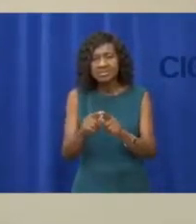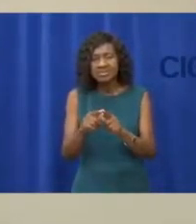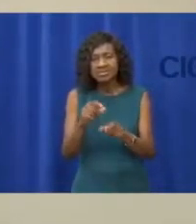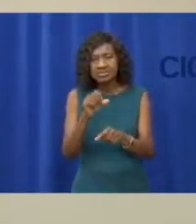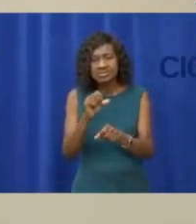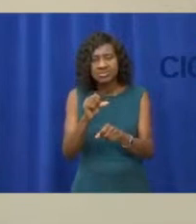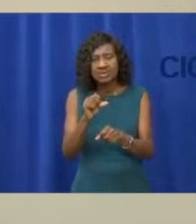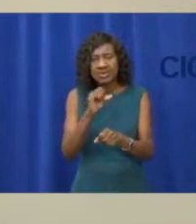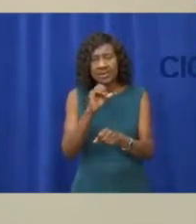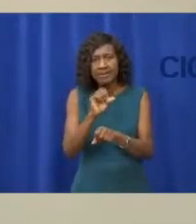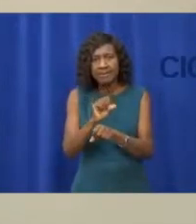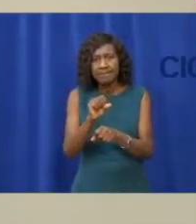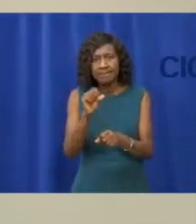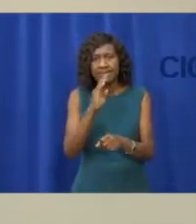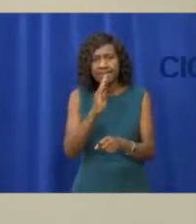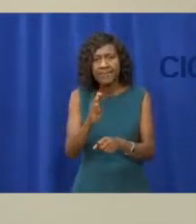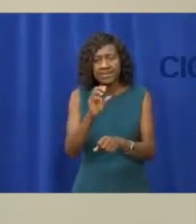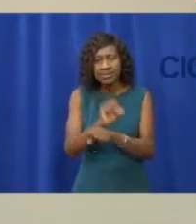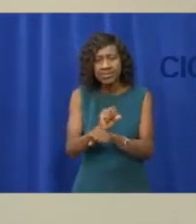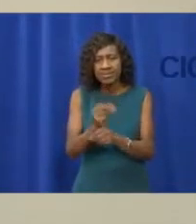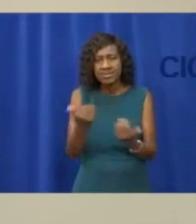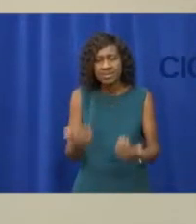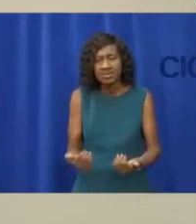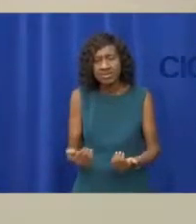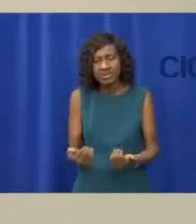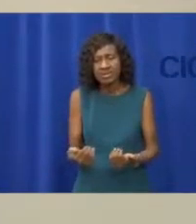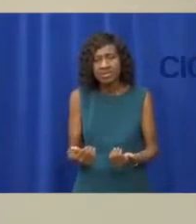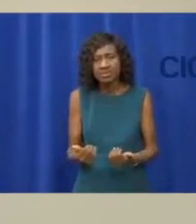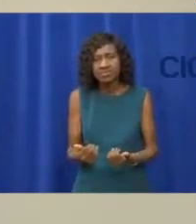100% to ensure the needs of residents are met.